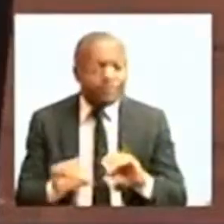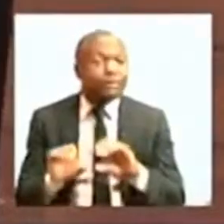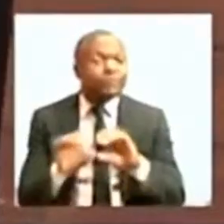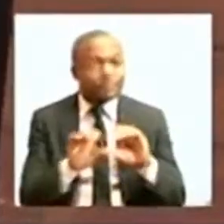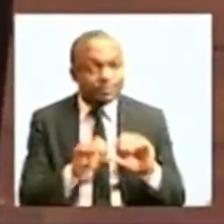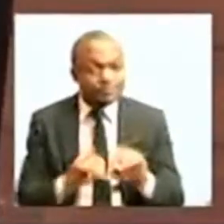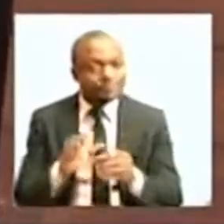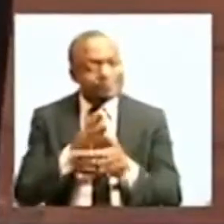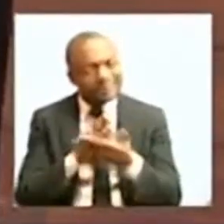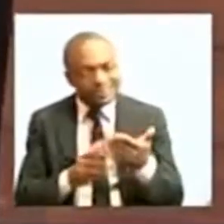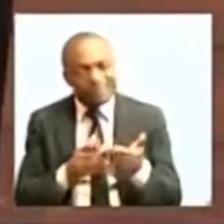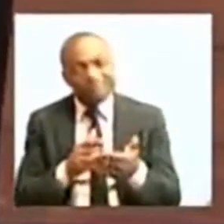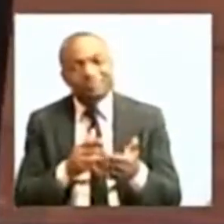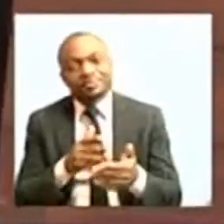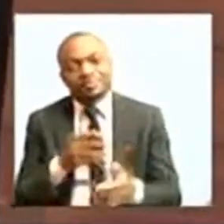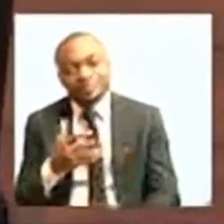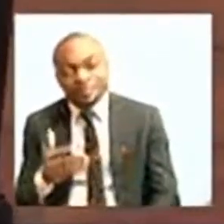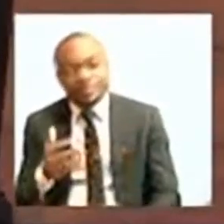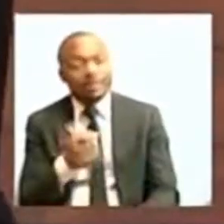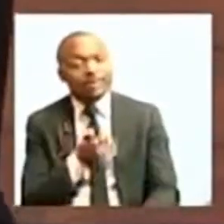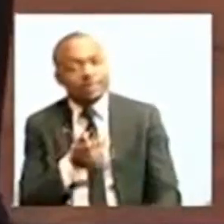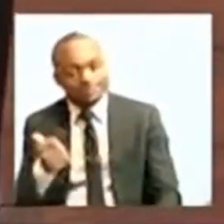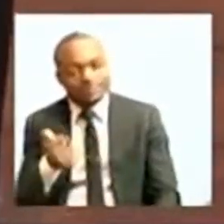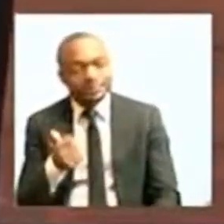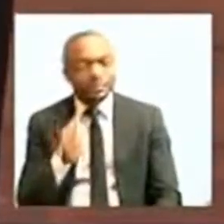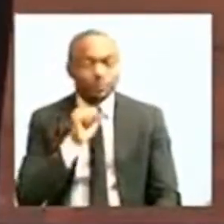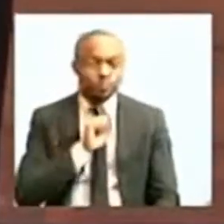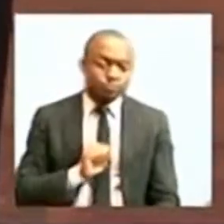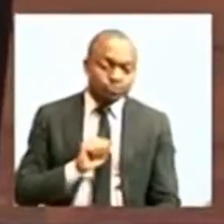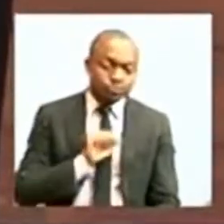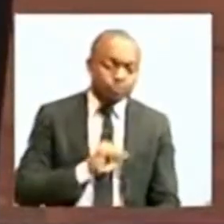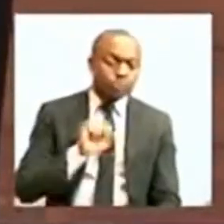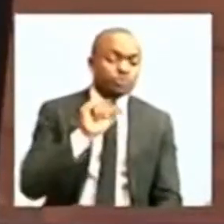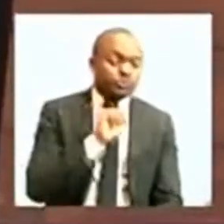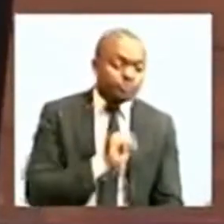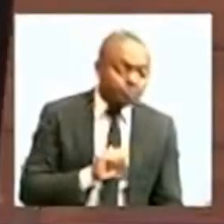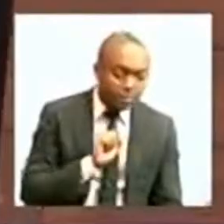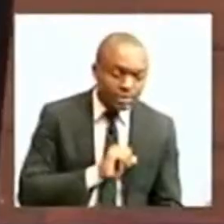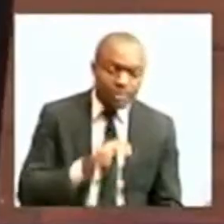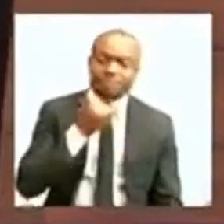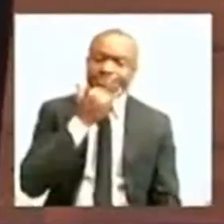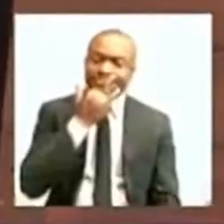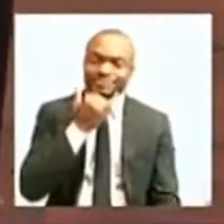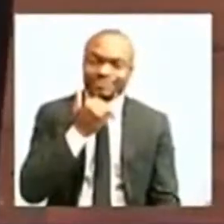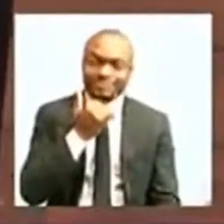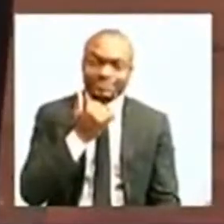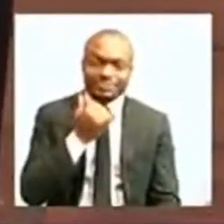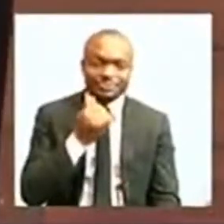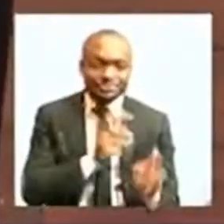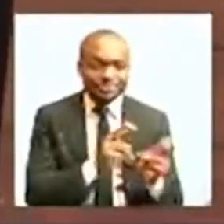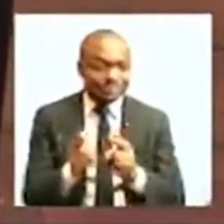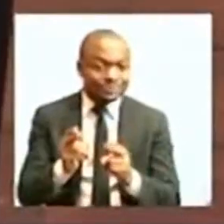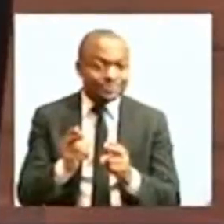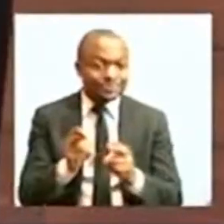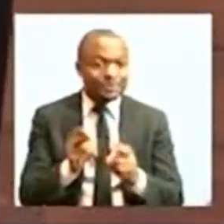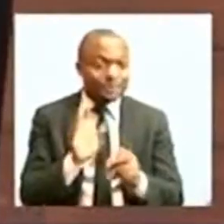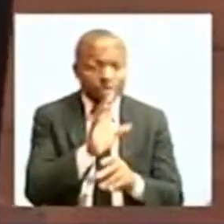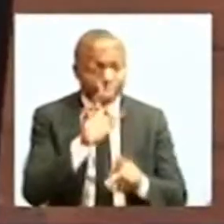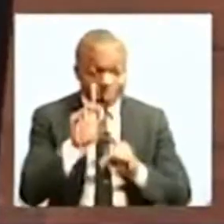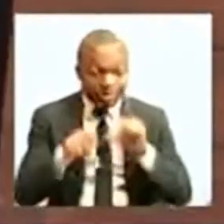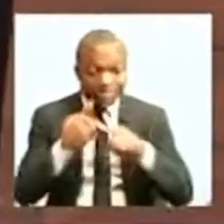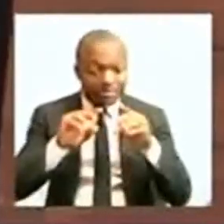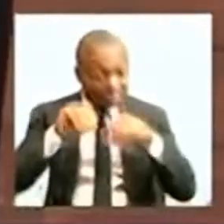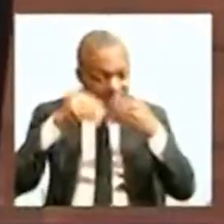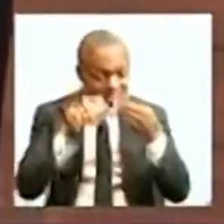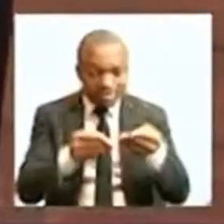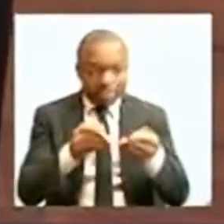do something else. We regret. It was an oversight. Those are the responses we get from your people. So your